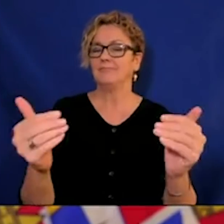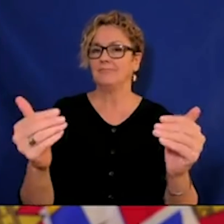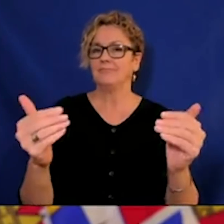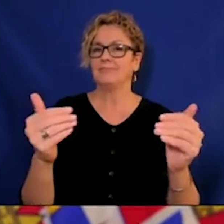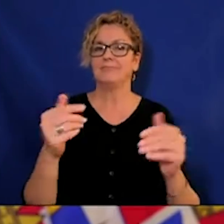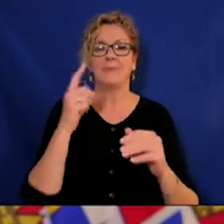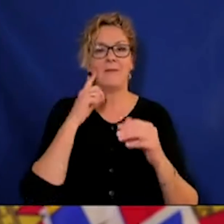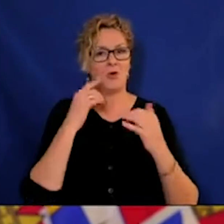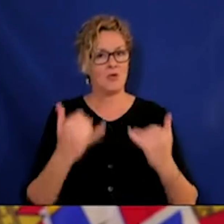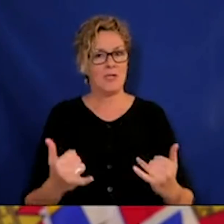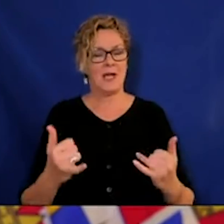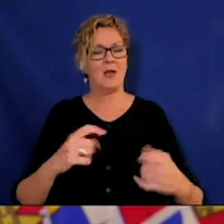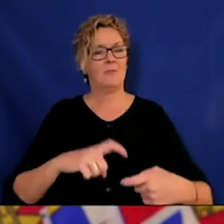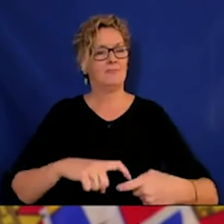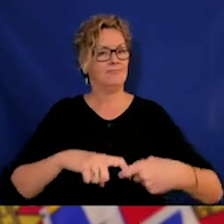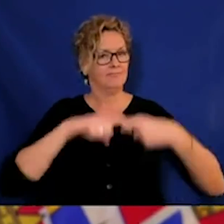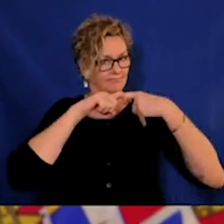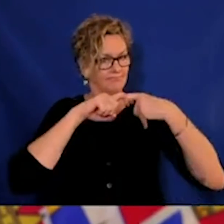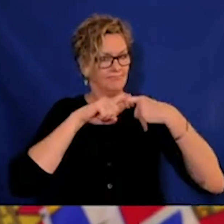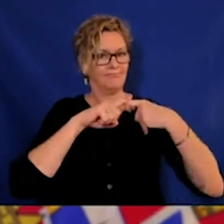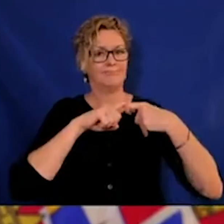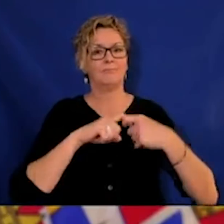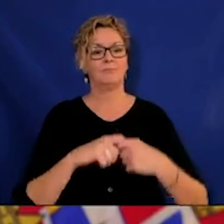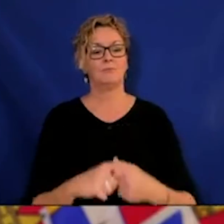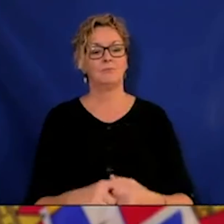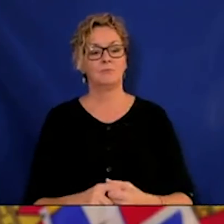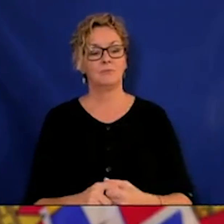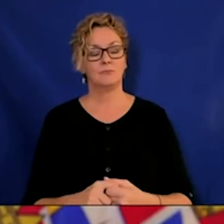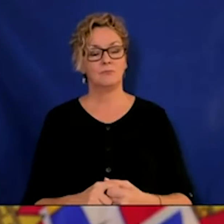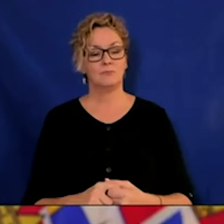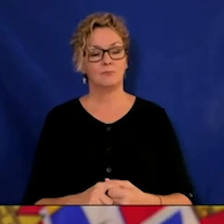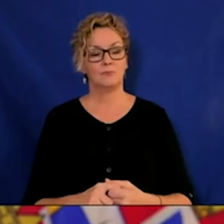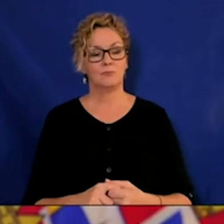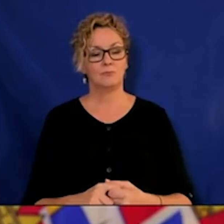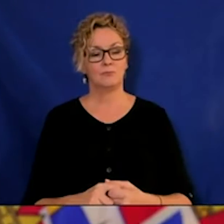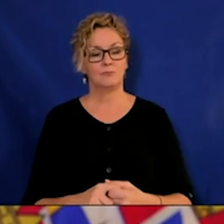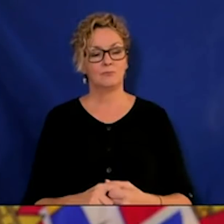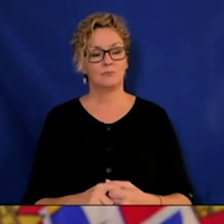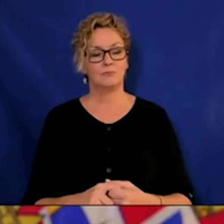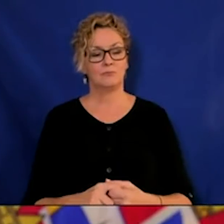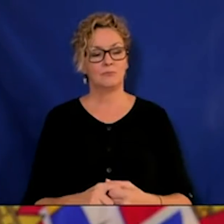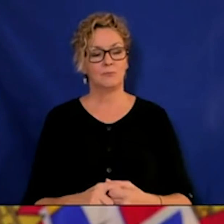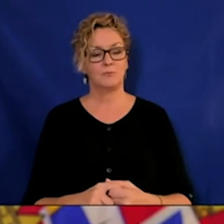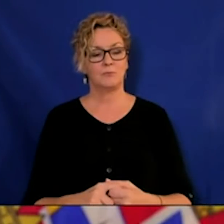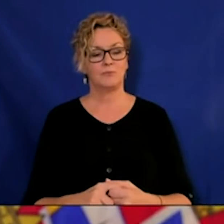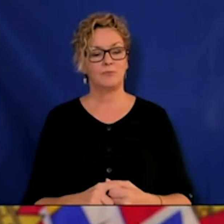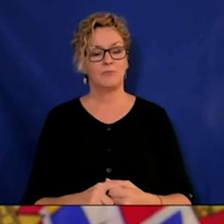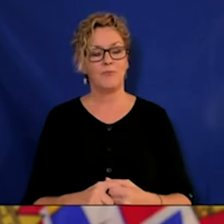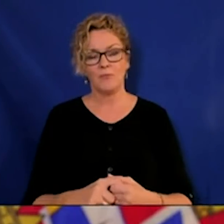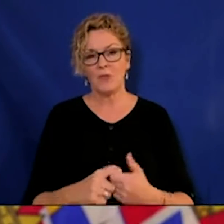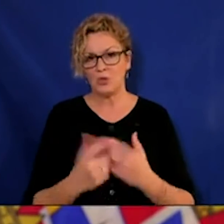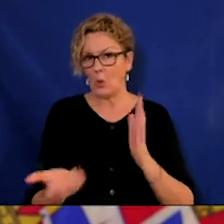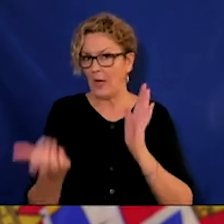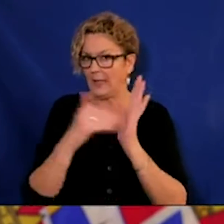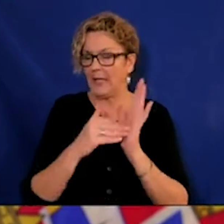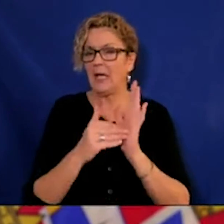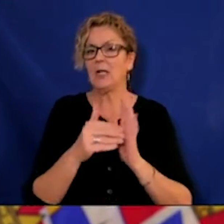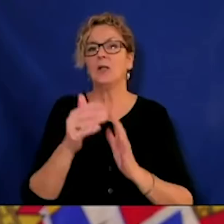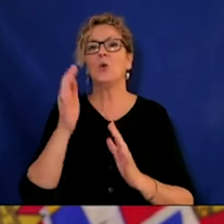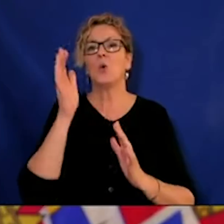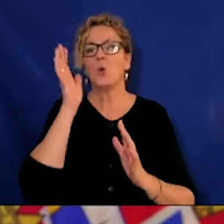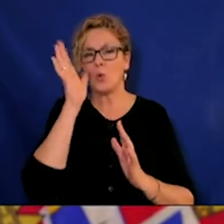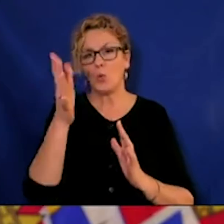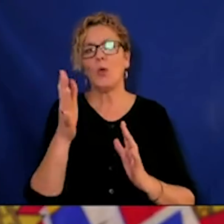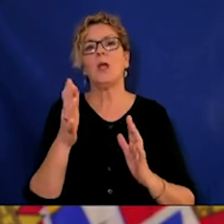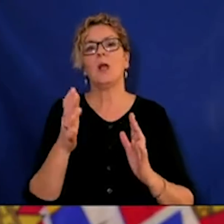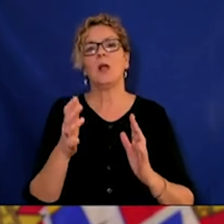In addition, the additional orders that we talked about on November 19th will be out in